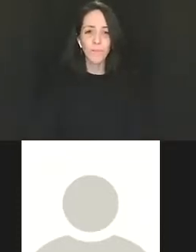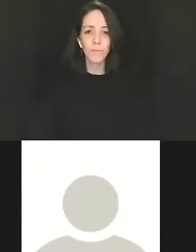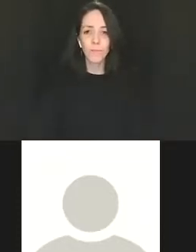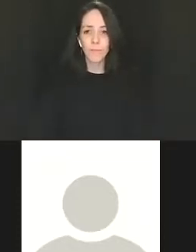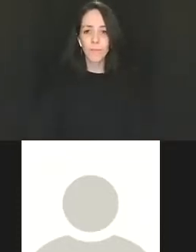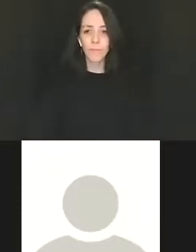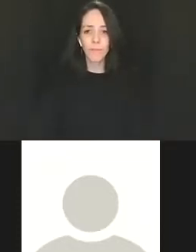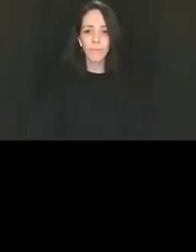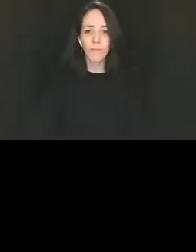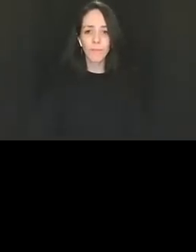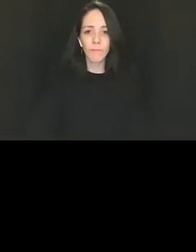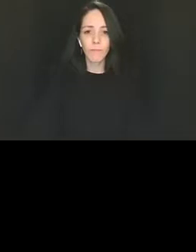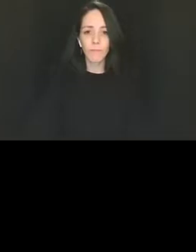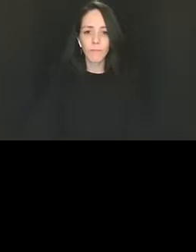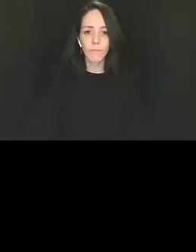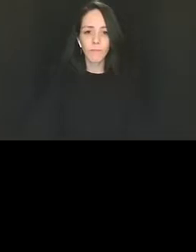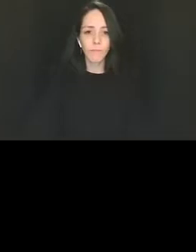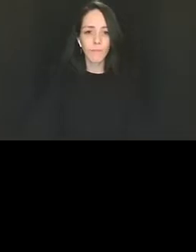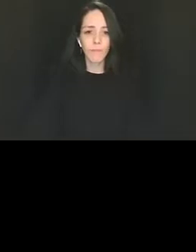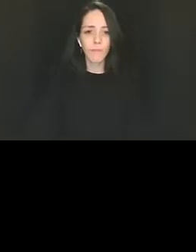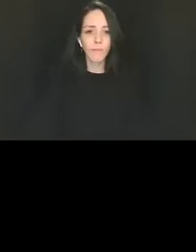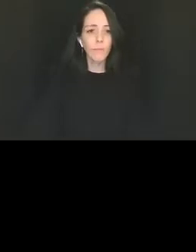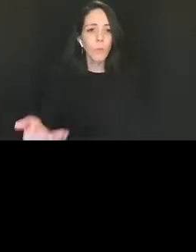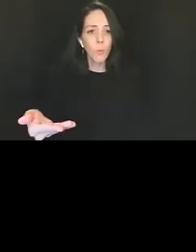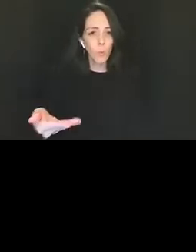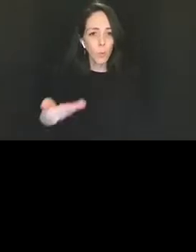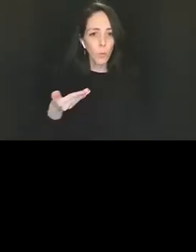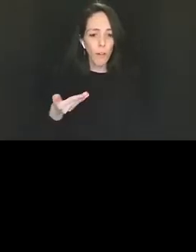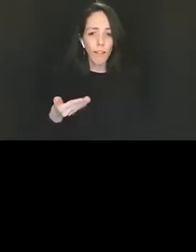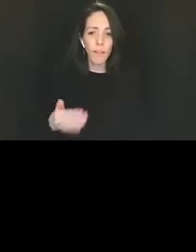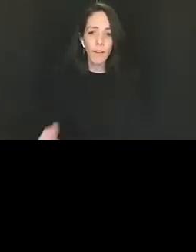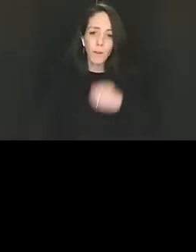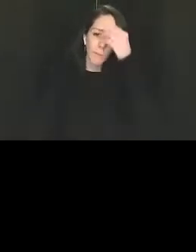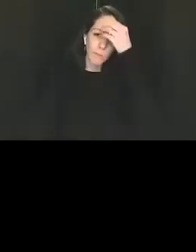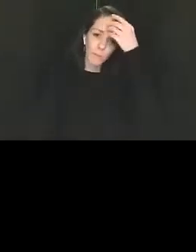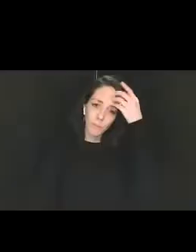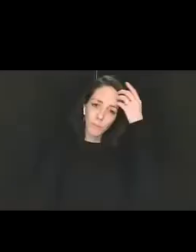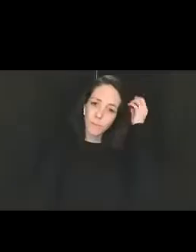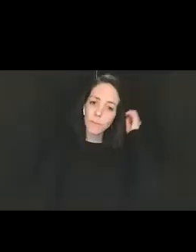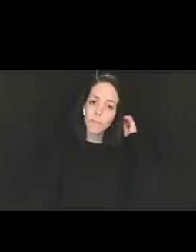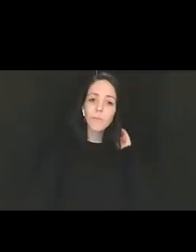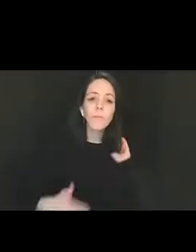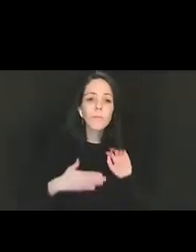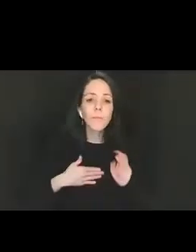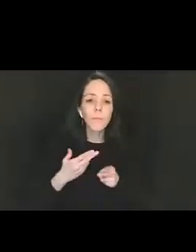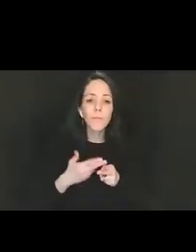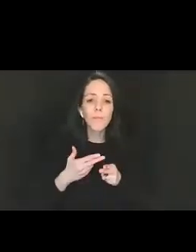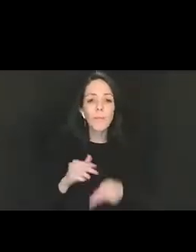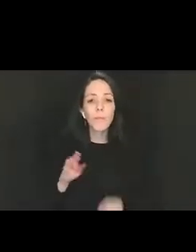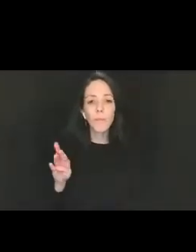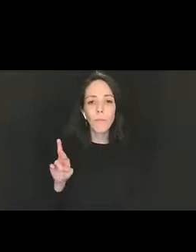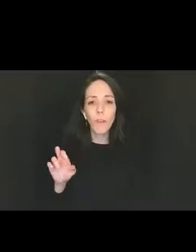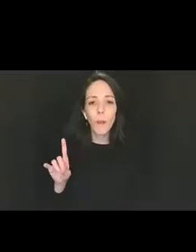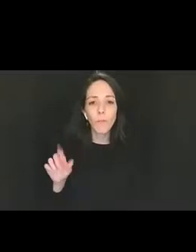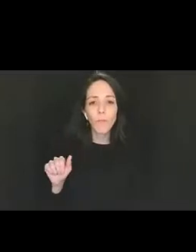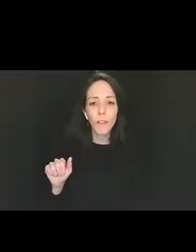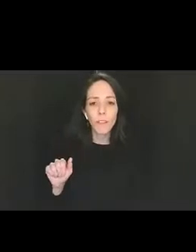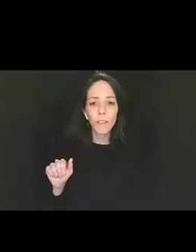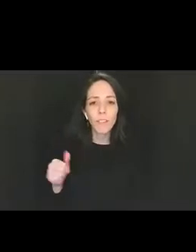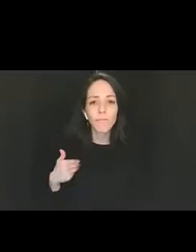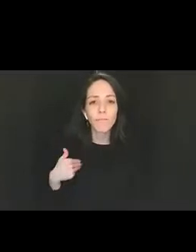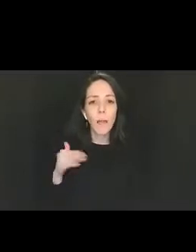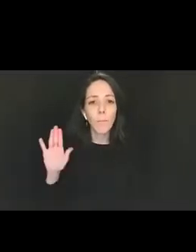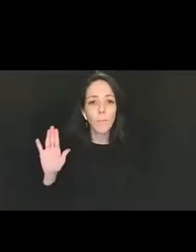into this breakout session right now with Commissioner Fye. My name is Brenda. I am her staff